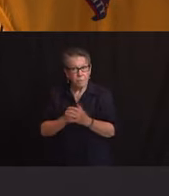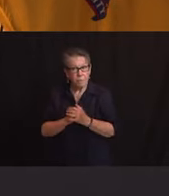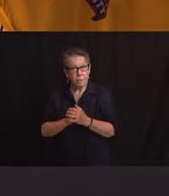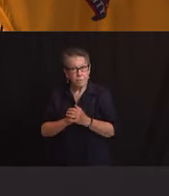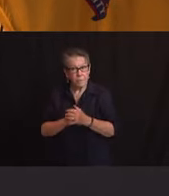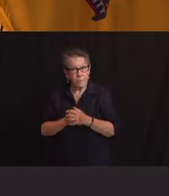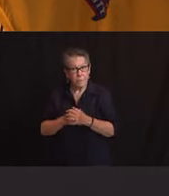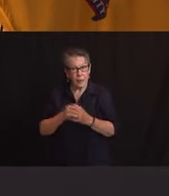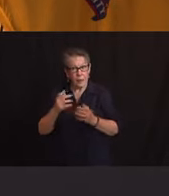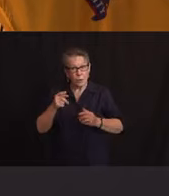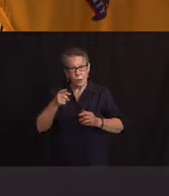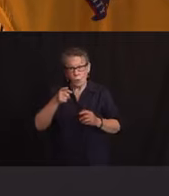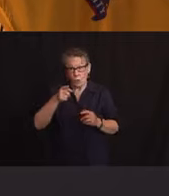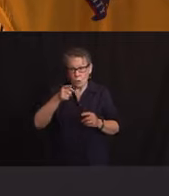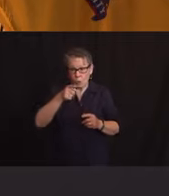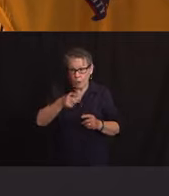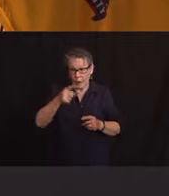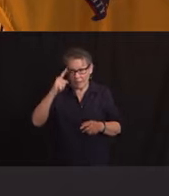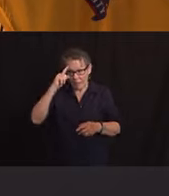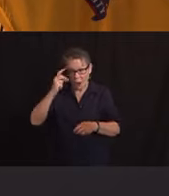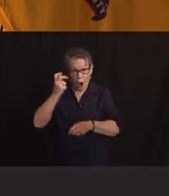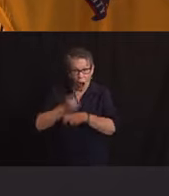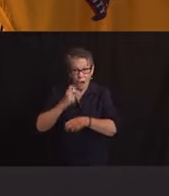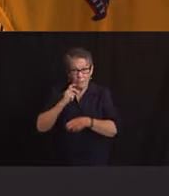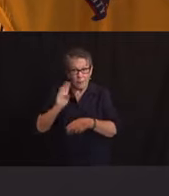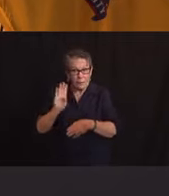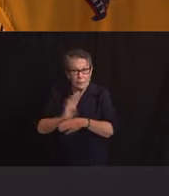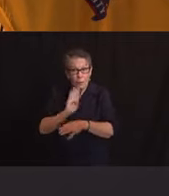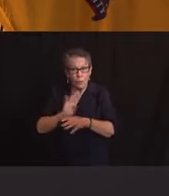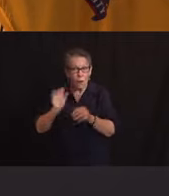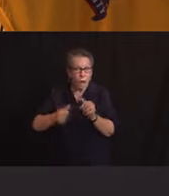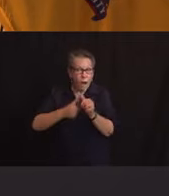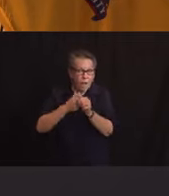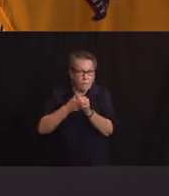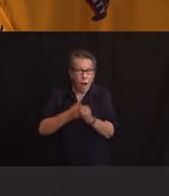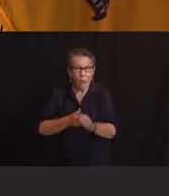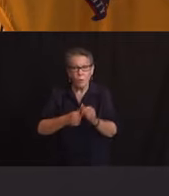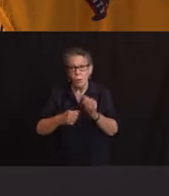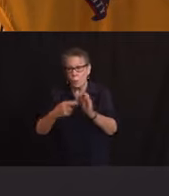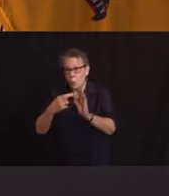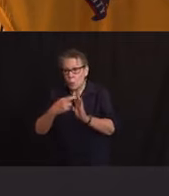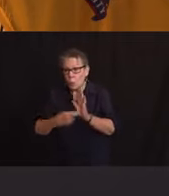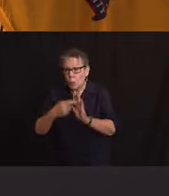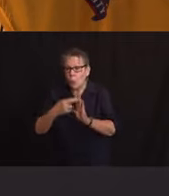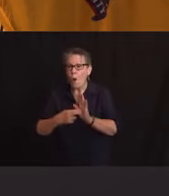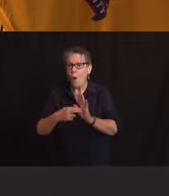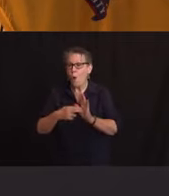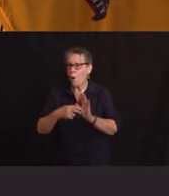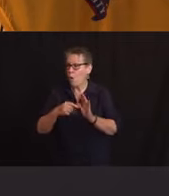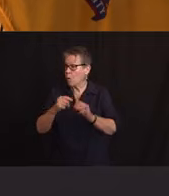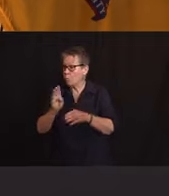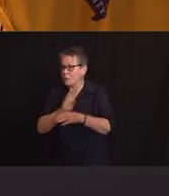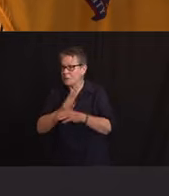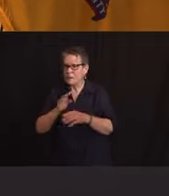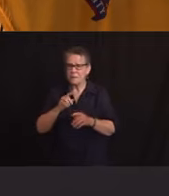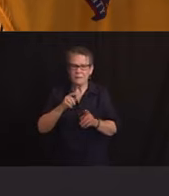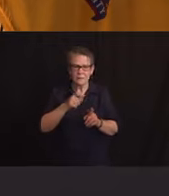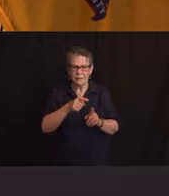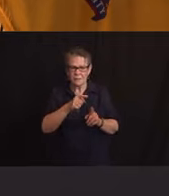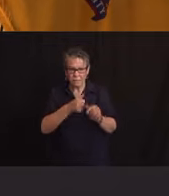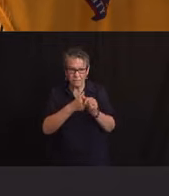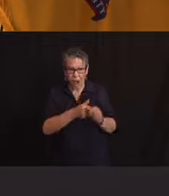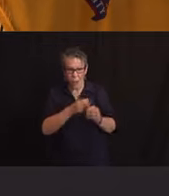reopening rules, either out of laziness or inability to understand them, or just outright refusal to understand them? Thank